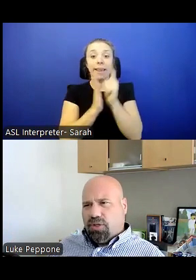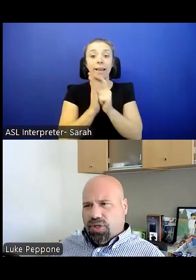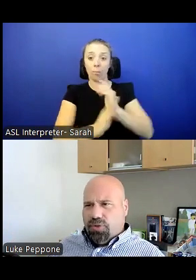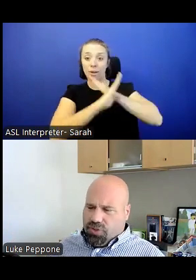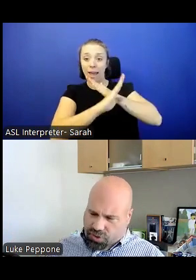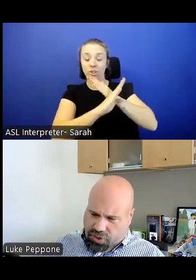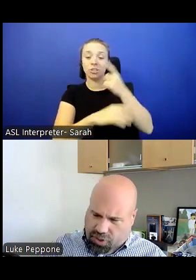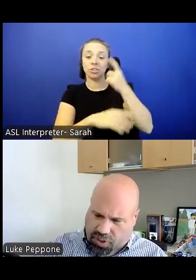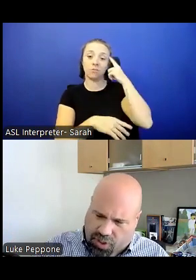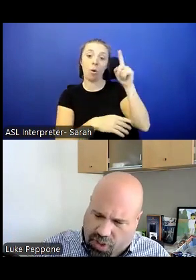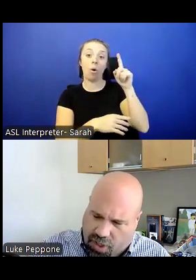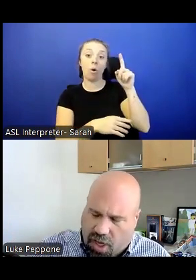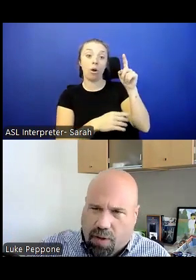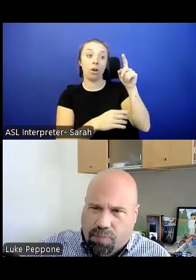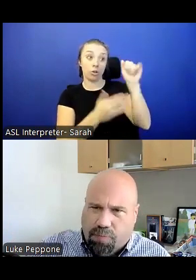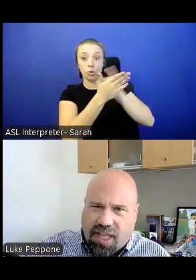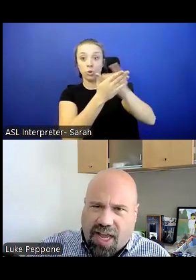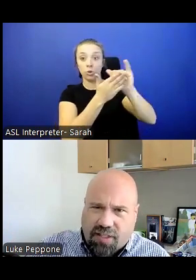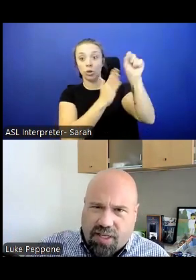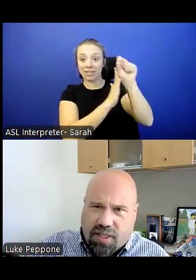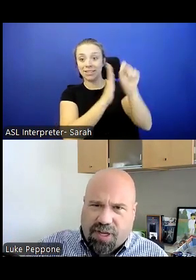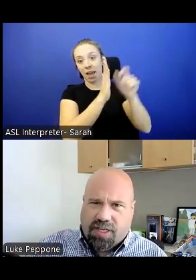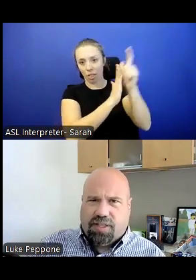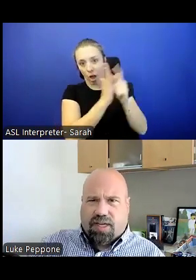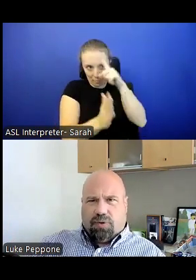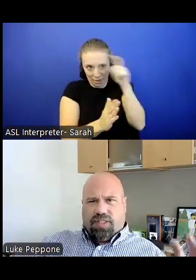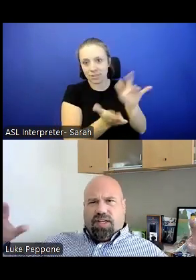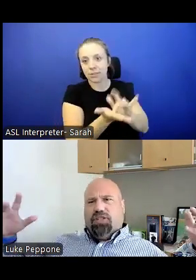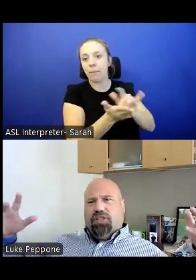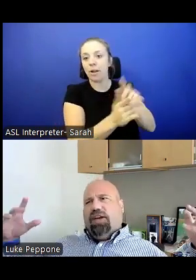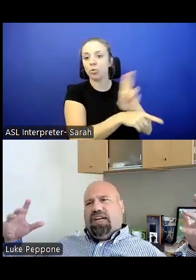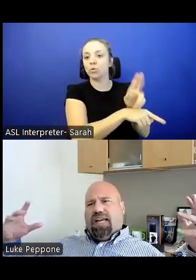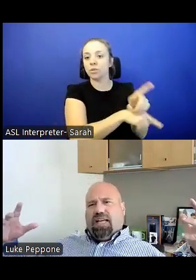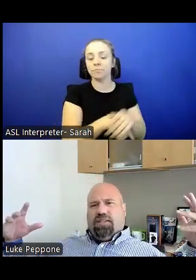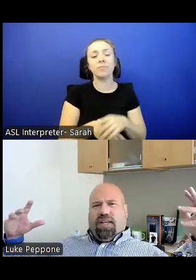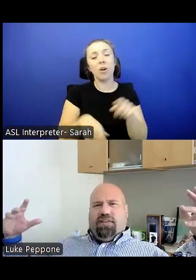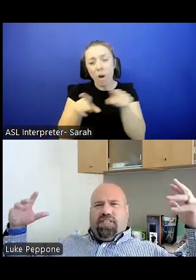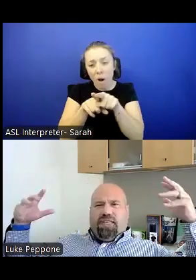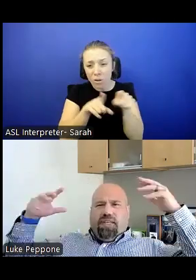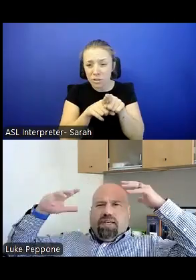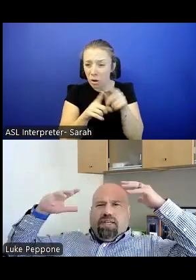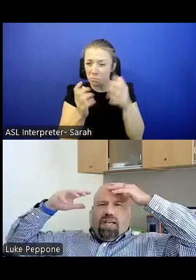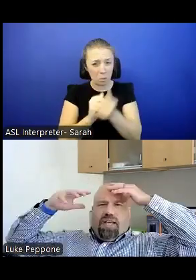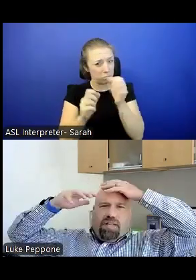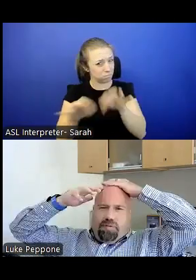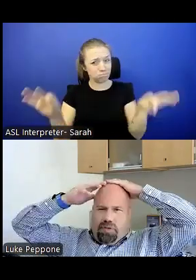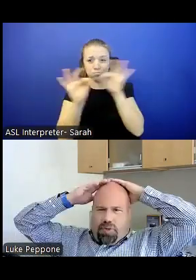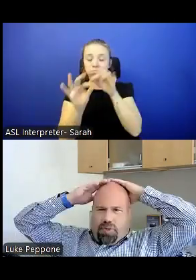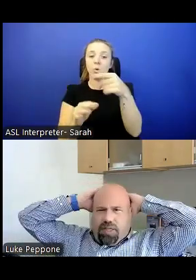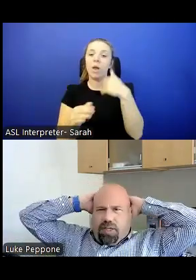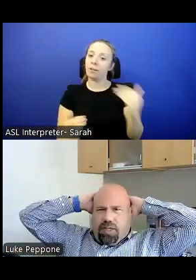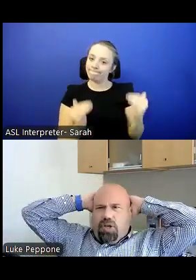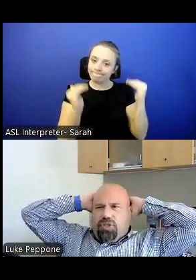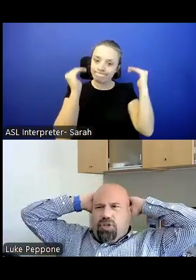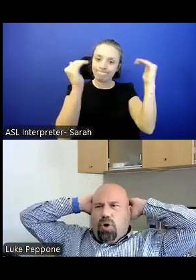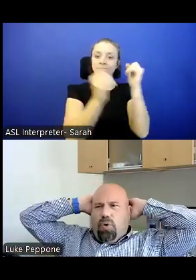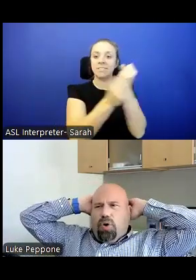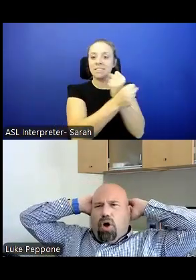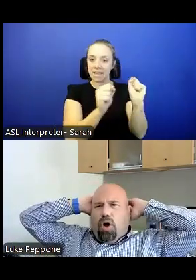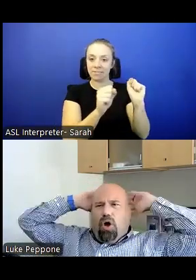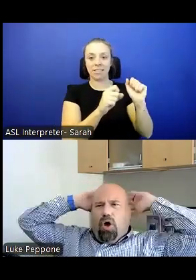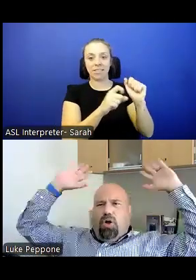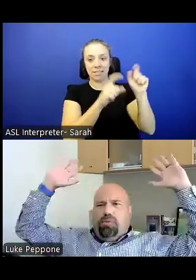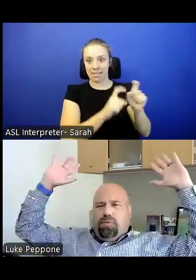it's a medical use. But lastly, the biggest thing I would say is you have enhanced safety testing. Okay.